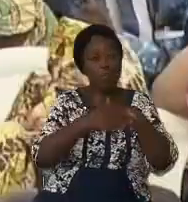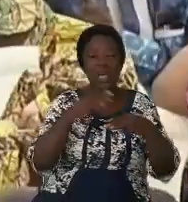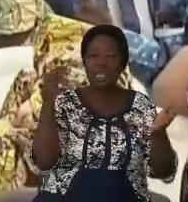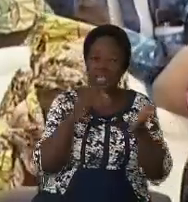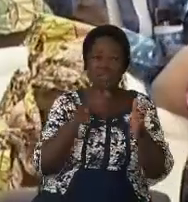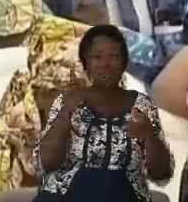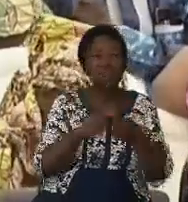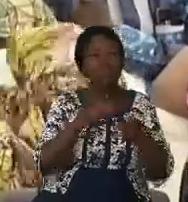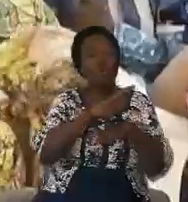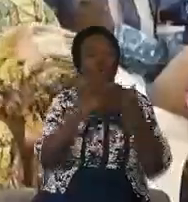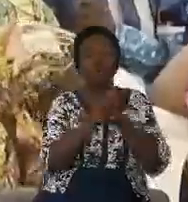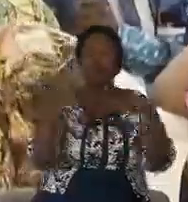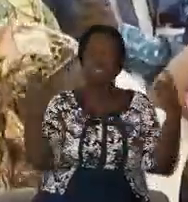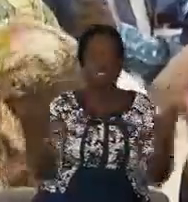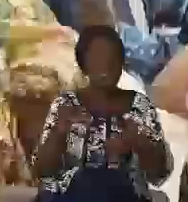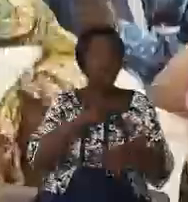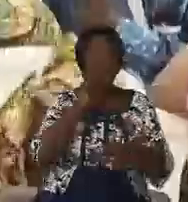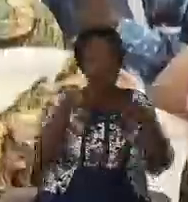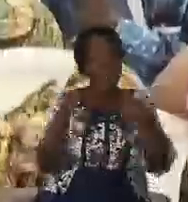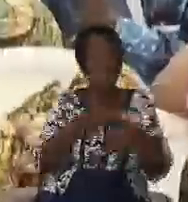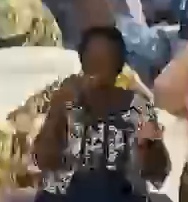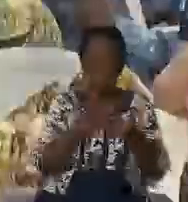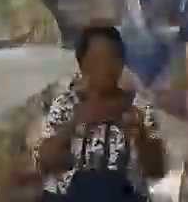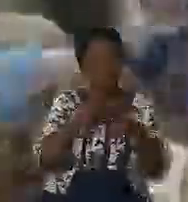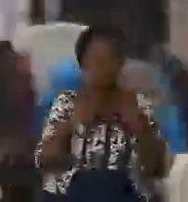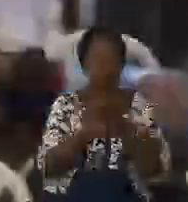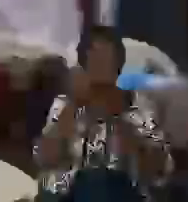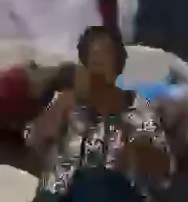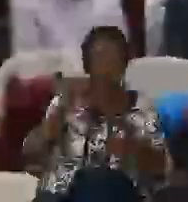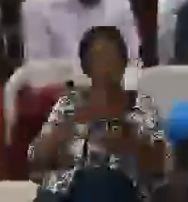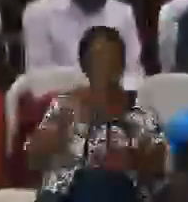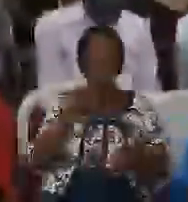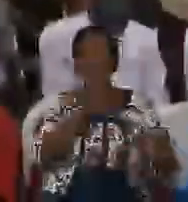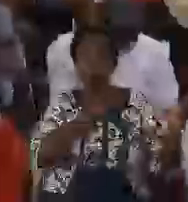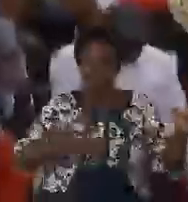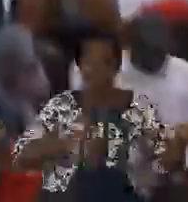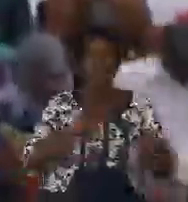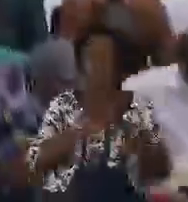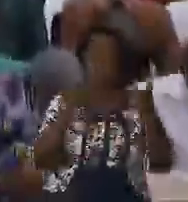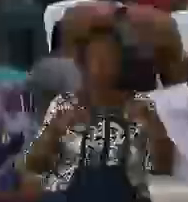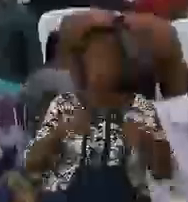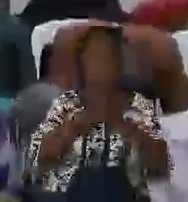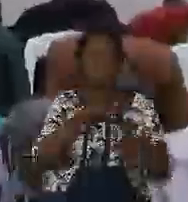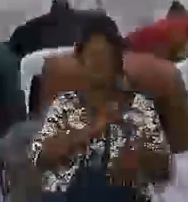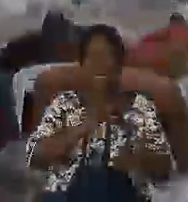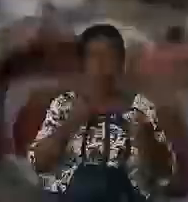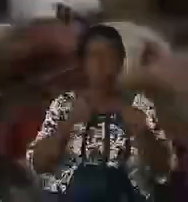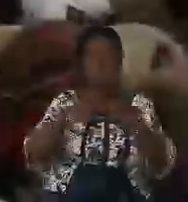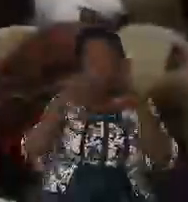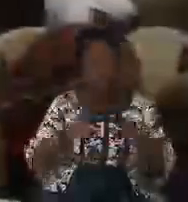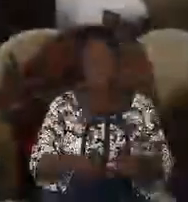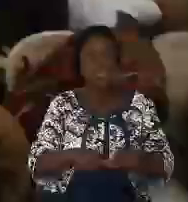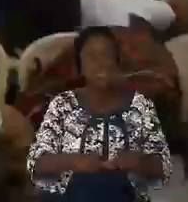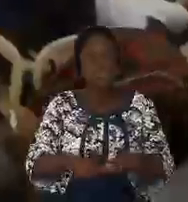Egypt. I will not go back again to that far country. I will not go back again to those evil spirits. Lord, I